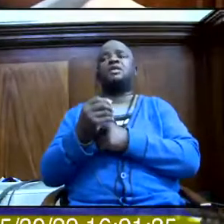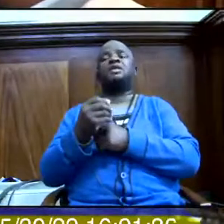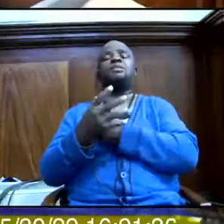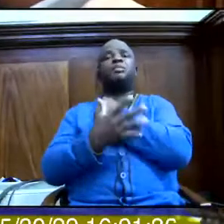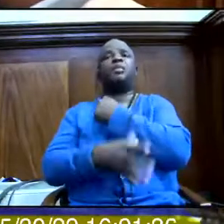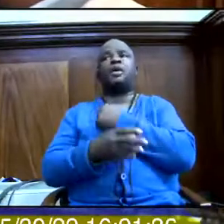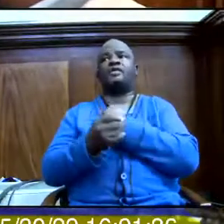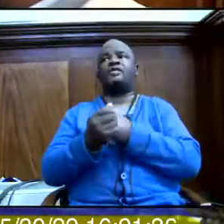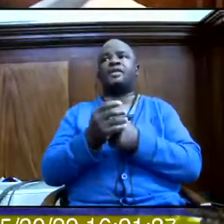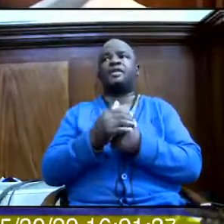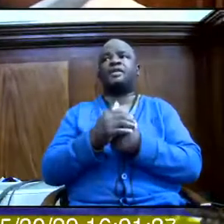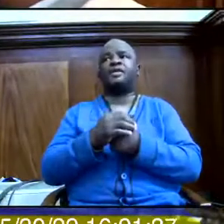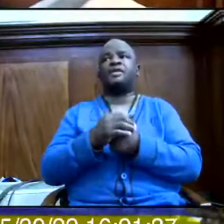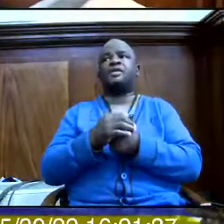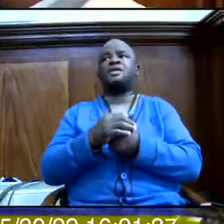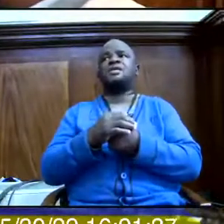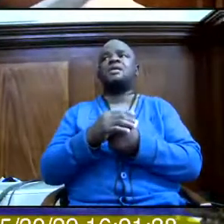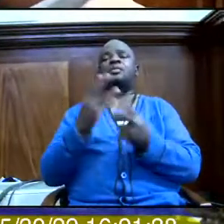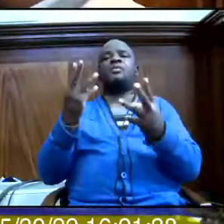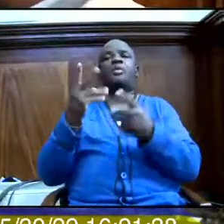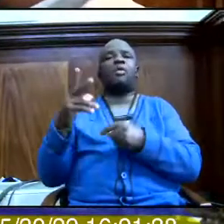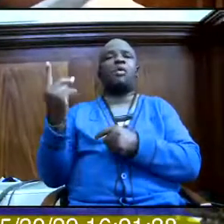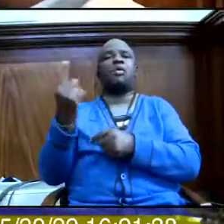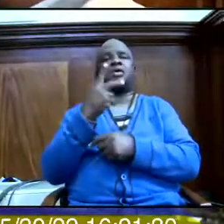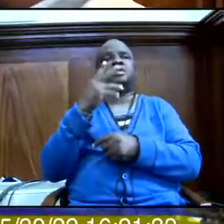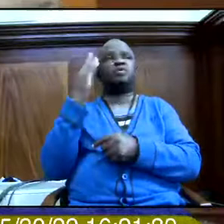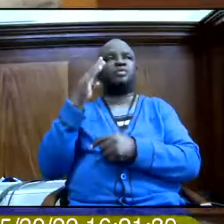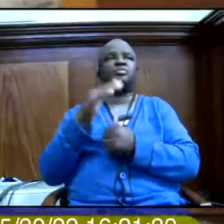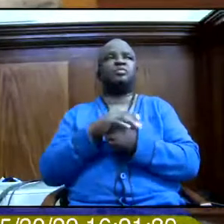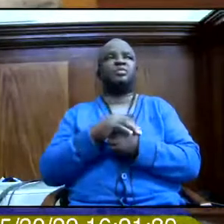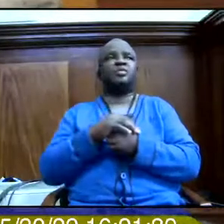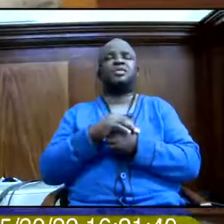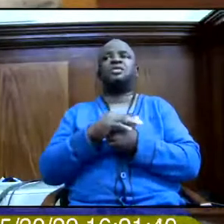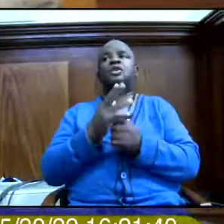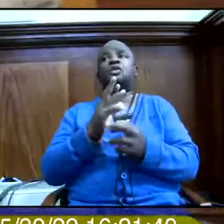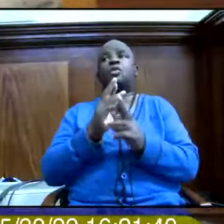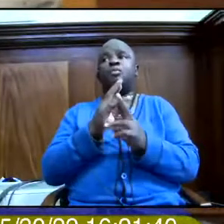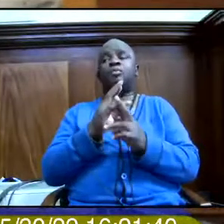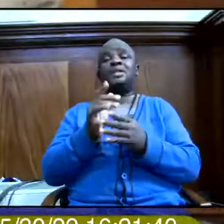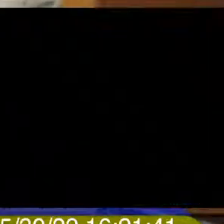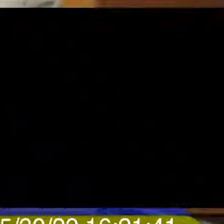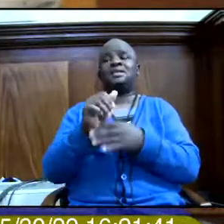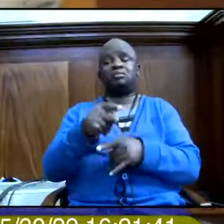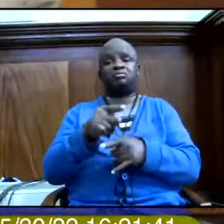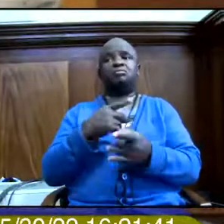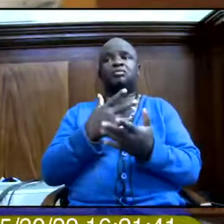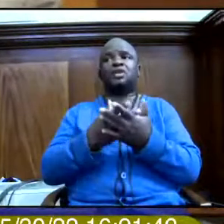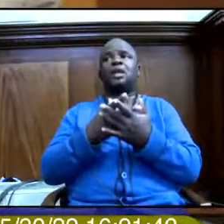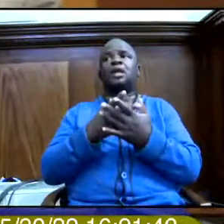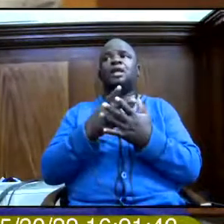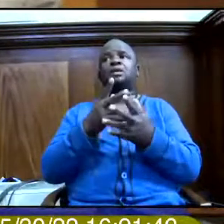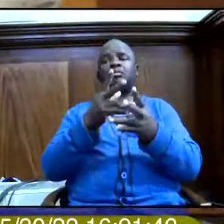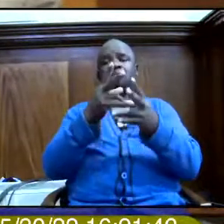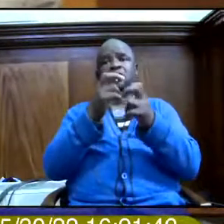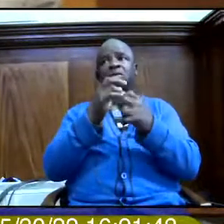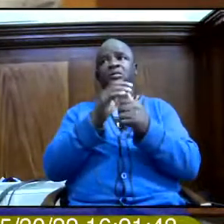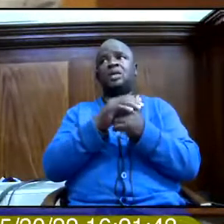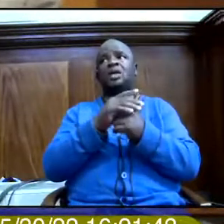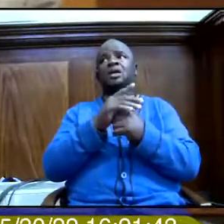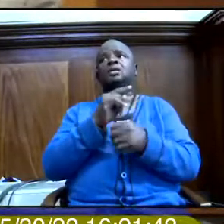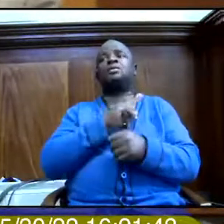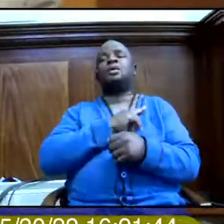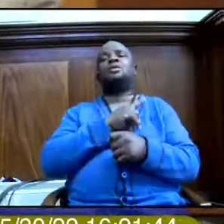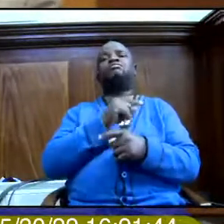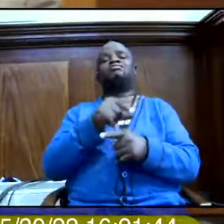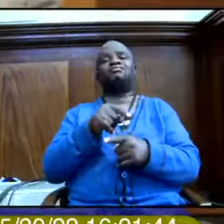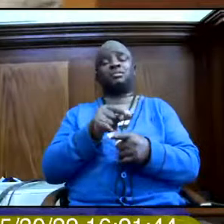comrades everyone knows about that fee and i'm hoping that the leadership are listening to us because this mandate are coming